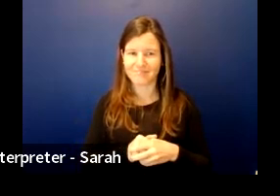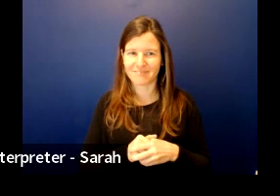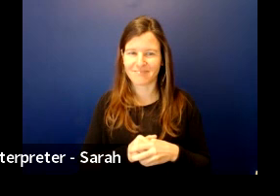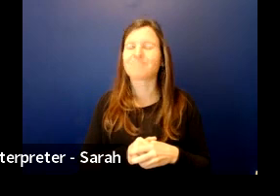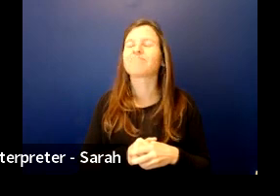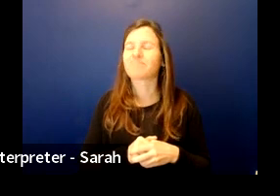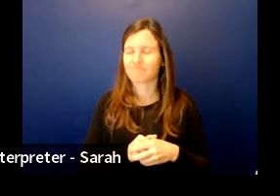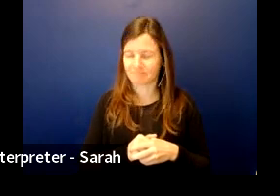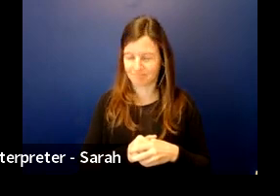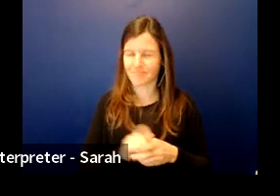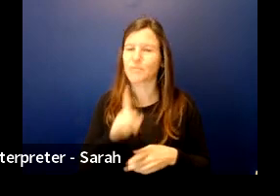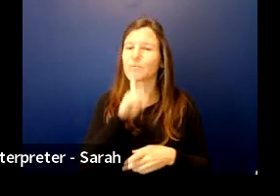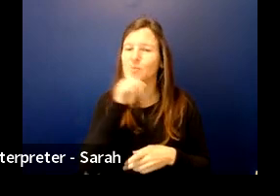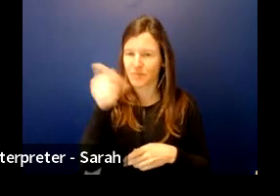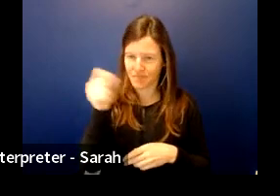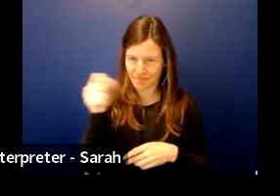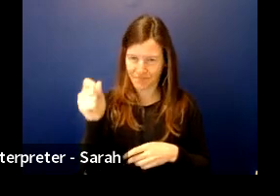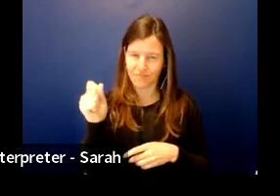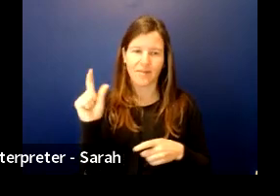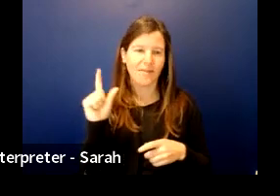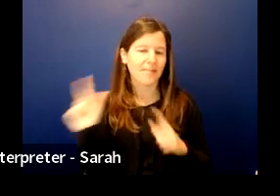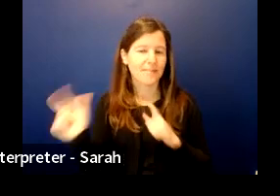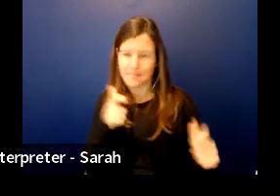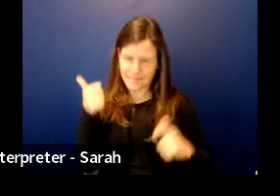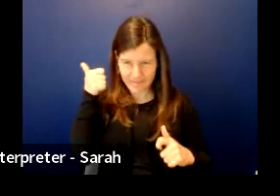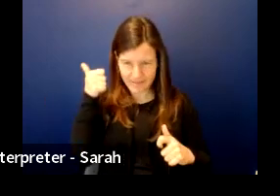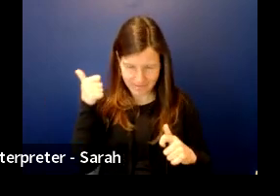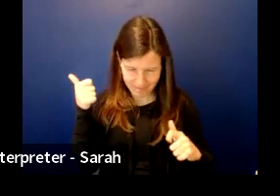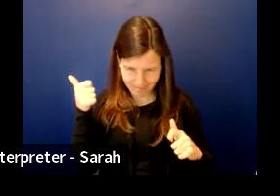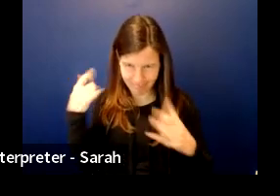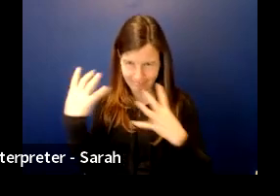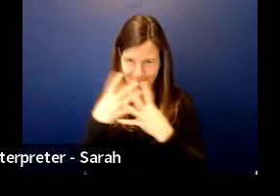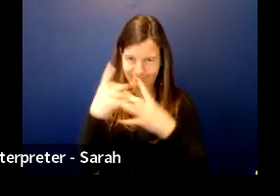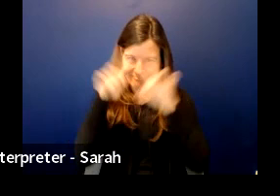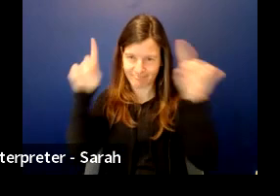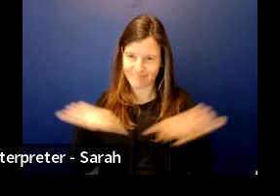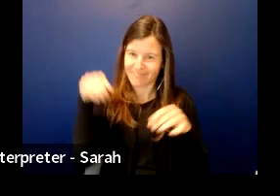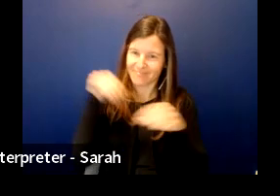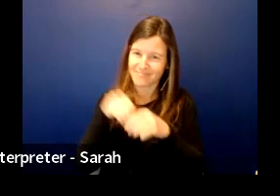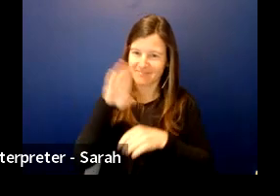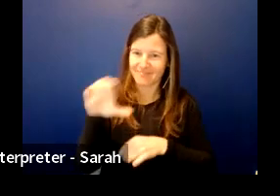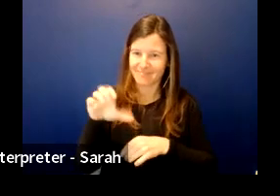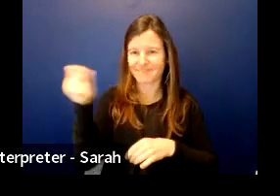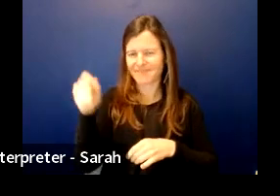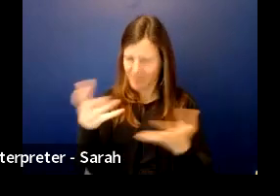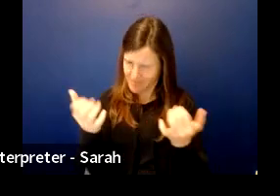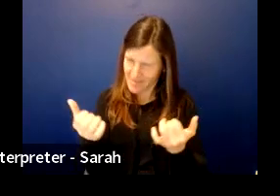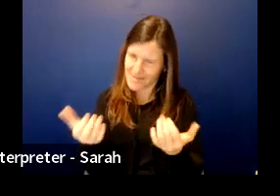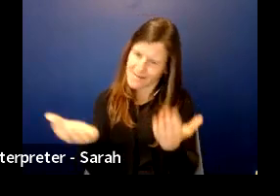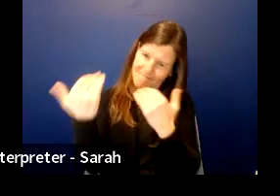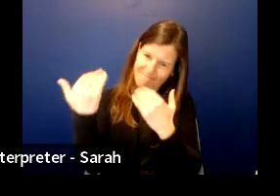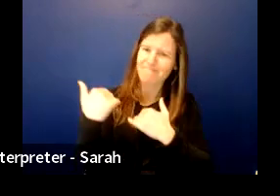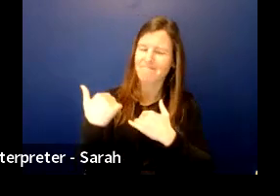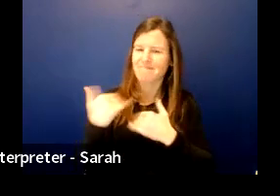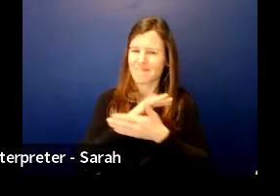The answer is true. It is the largest screen in BC. So you want to come enjoy those IMAX